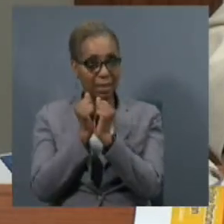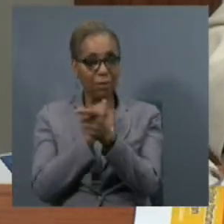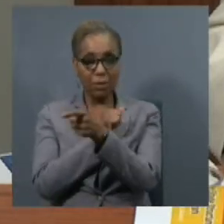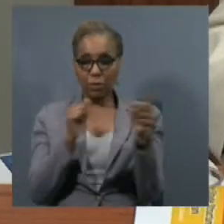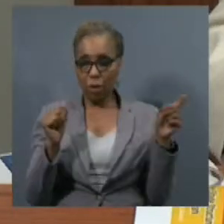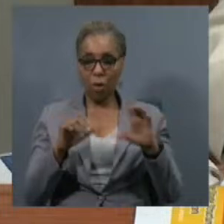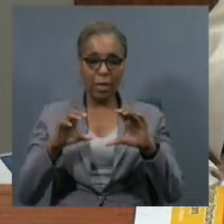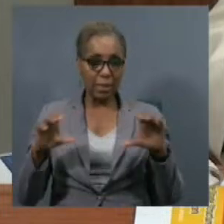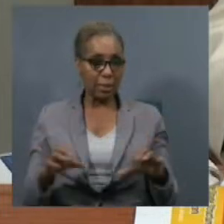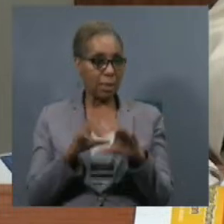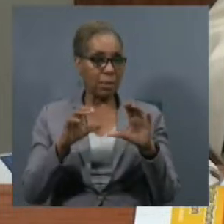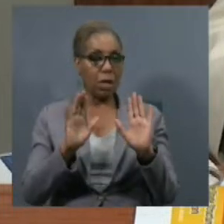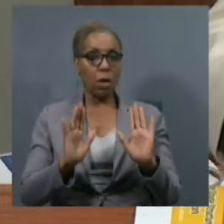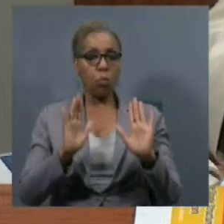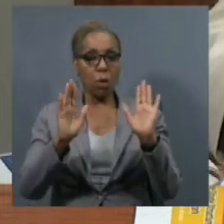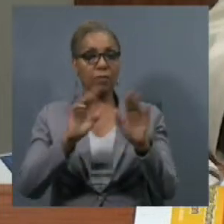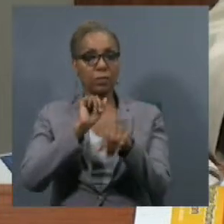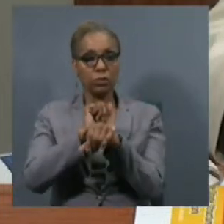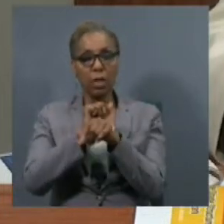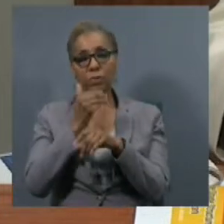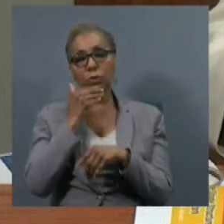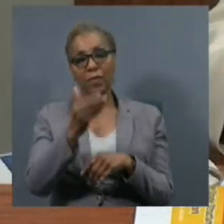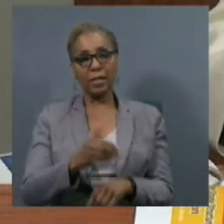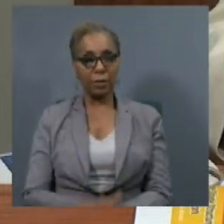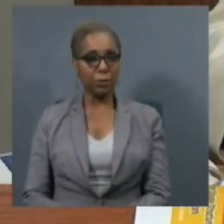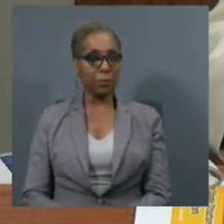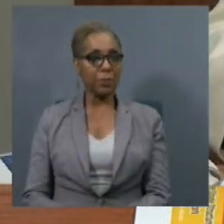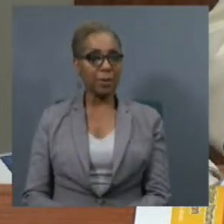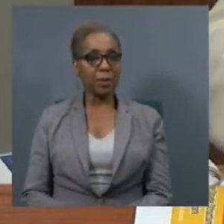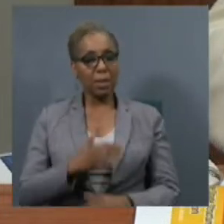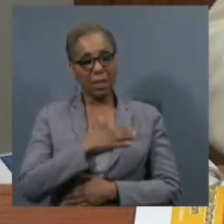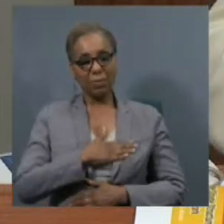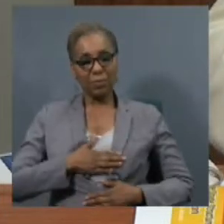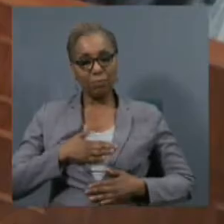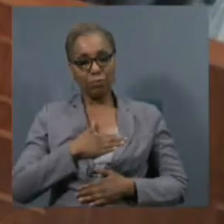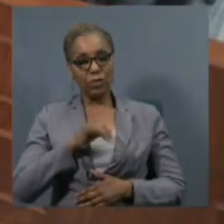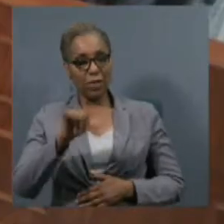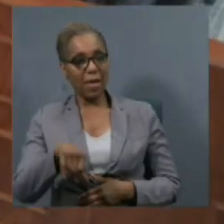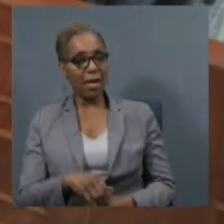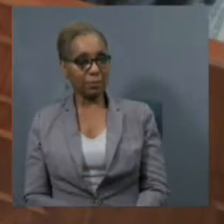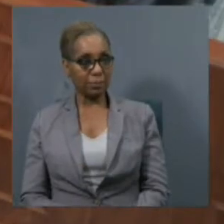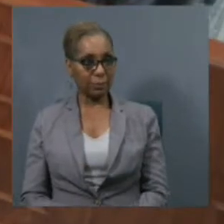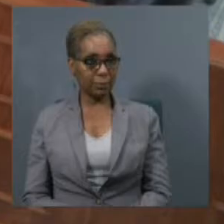all have done a wonderful job. So thank you. Thank you. Appreciate that.